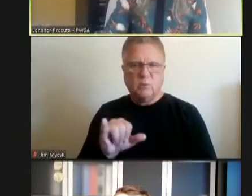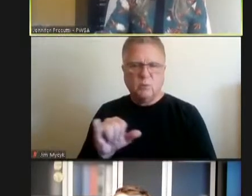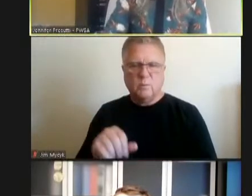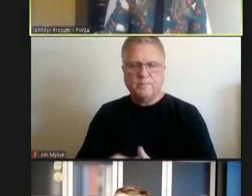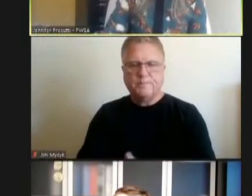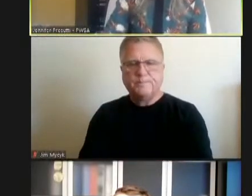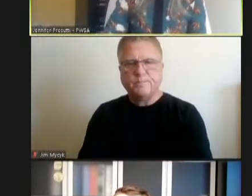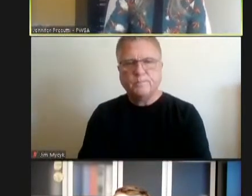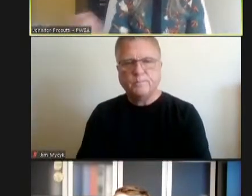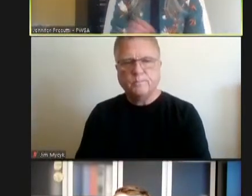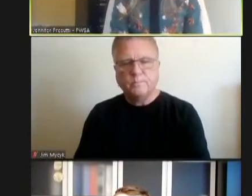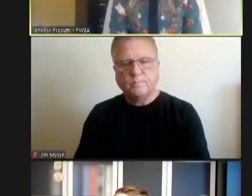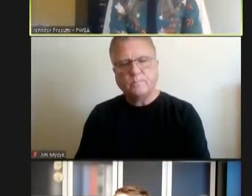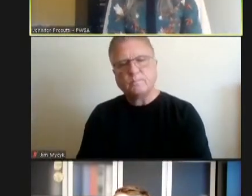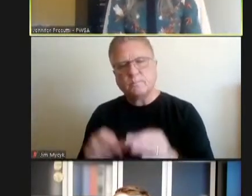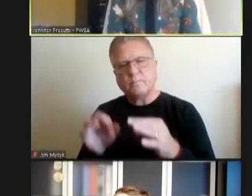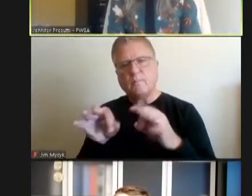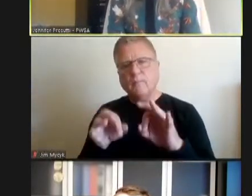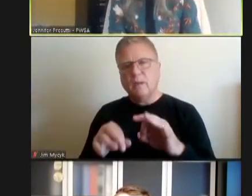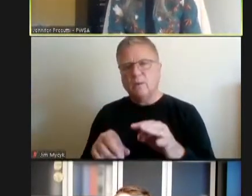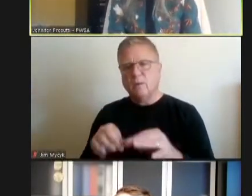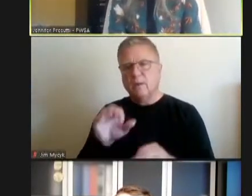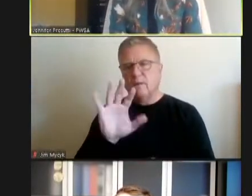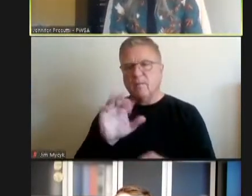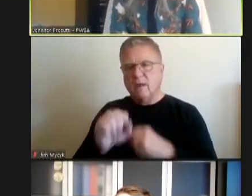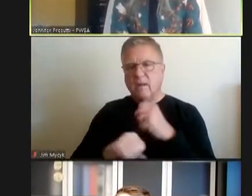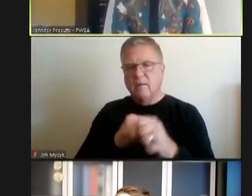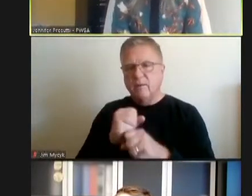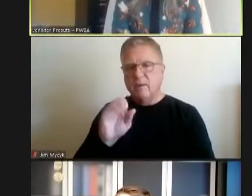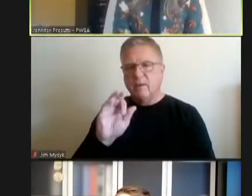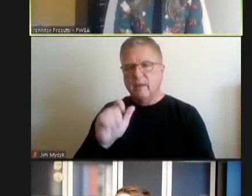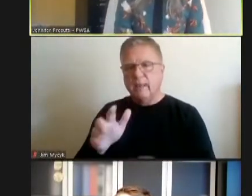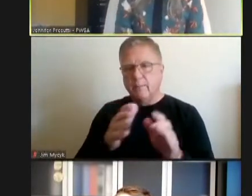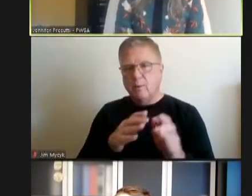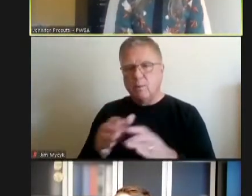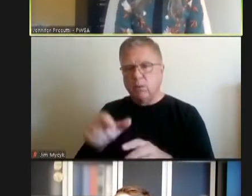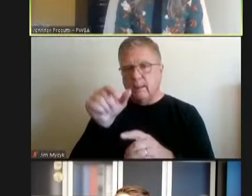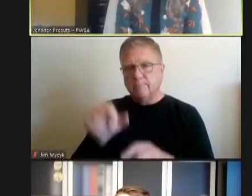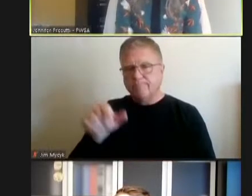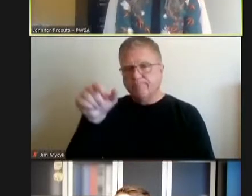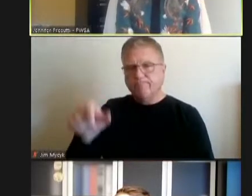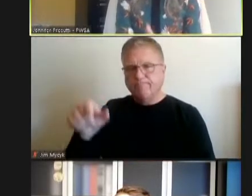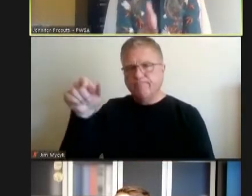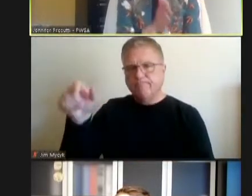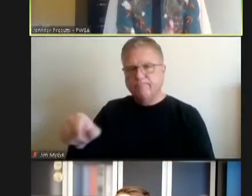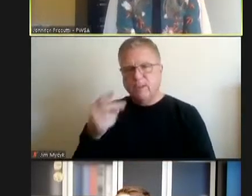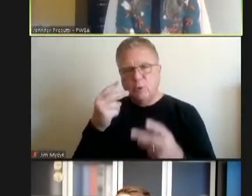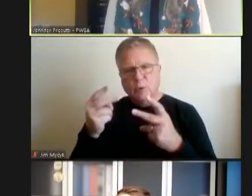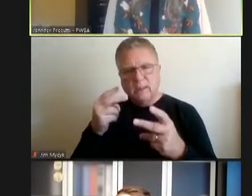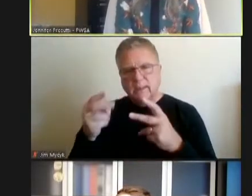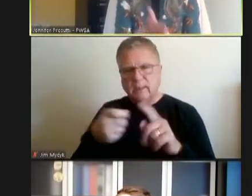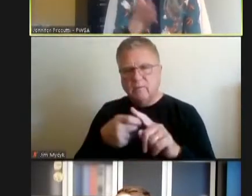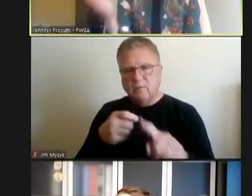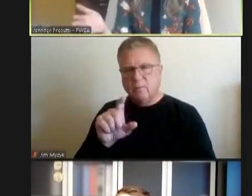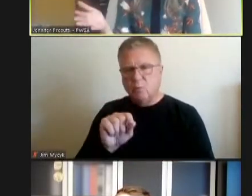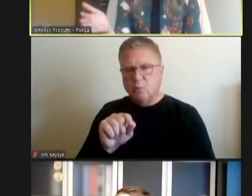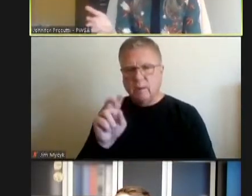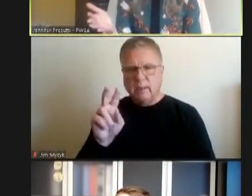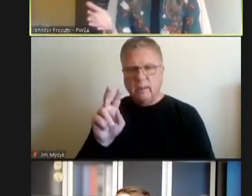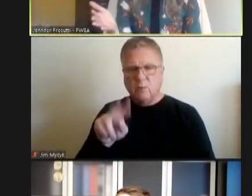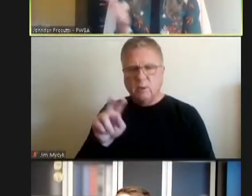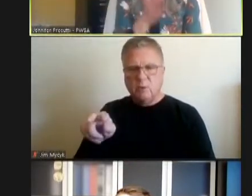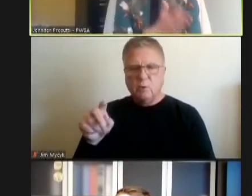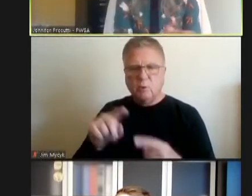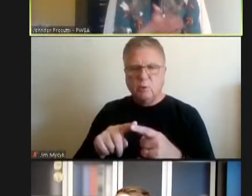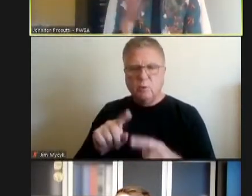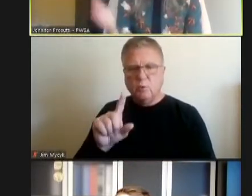So let's take a look at our five-year capital plan. So you can see from 2022 to